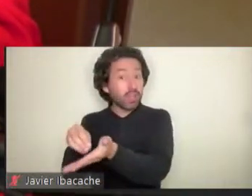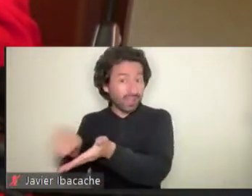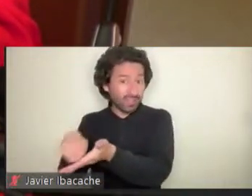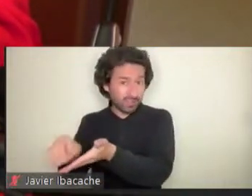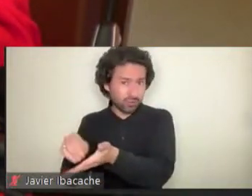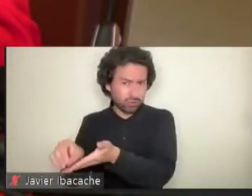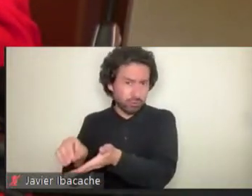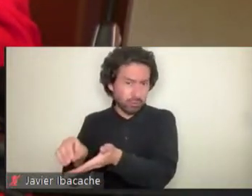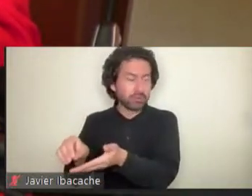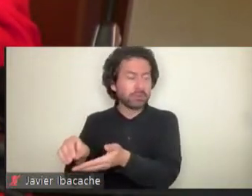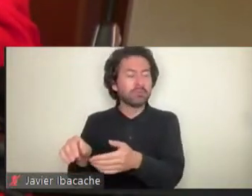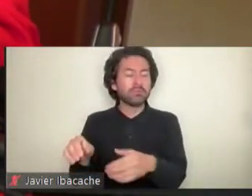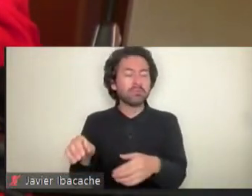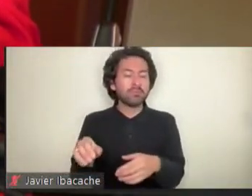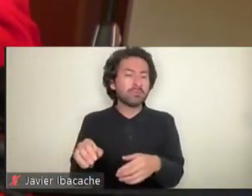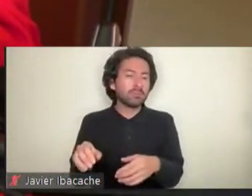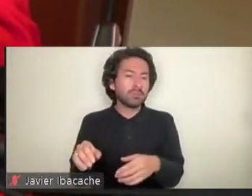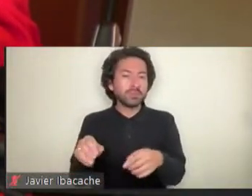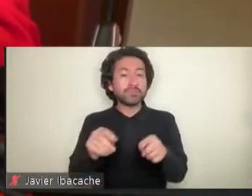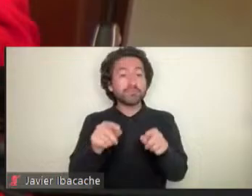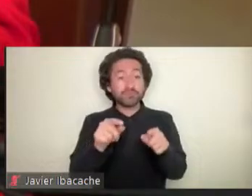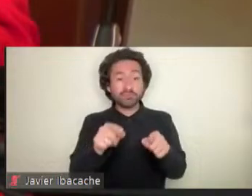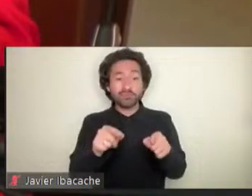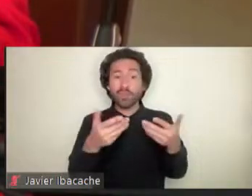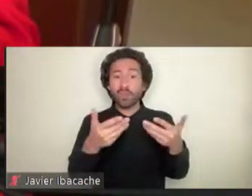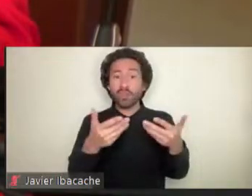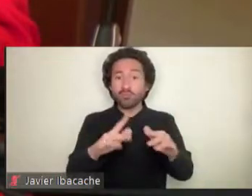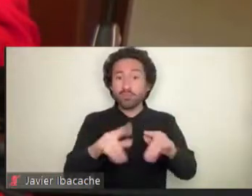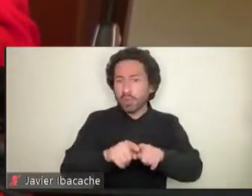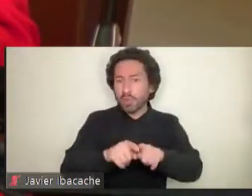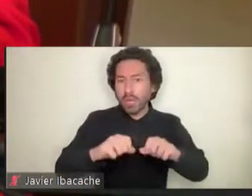mentioned our limited capacity as this relates to